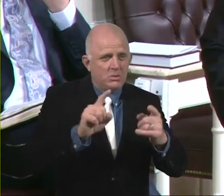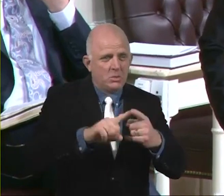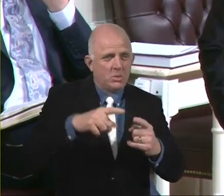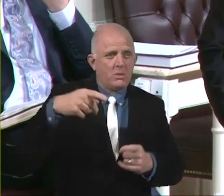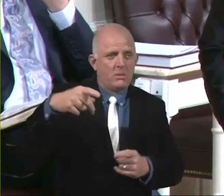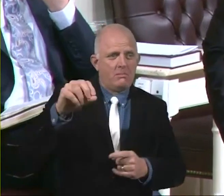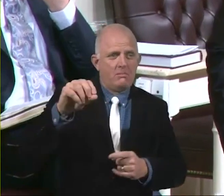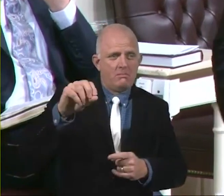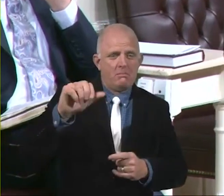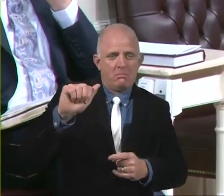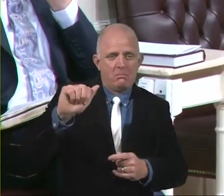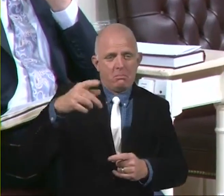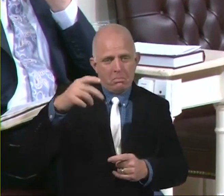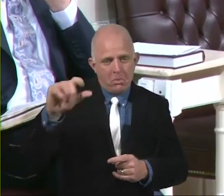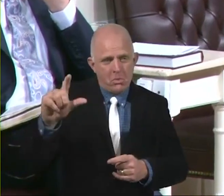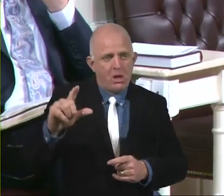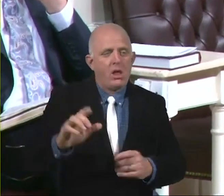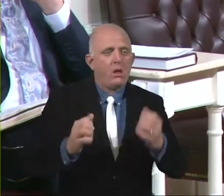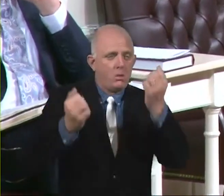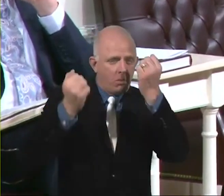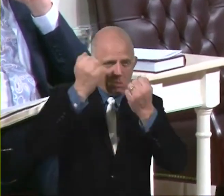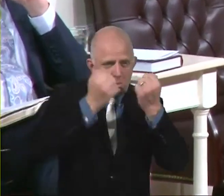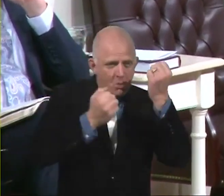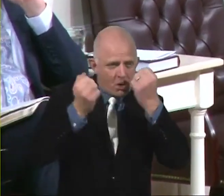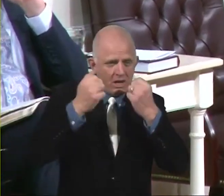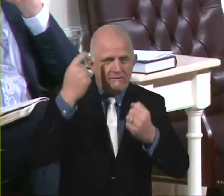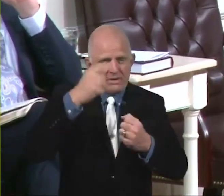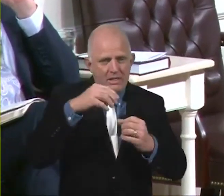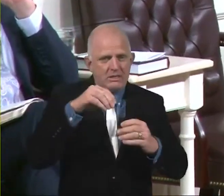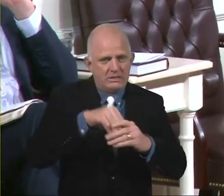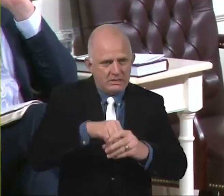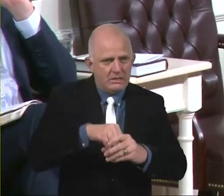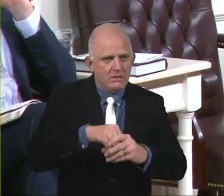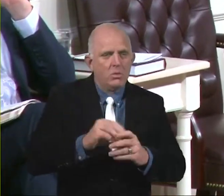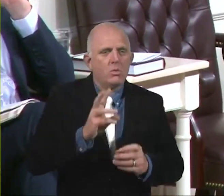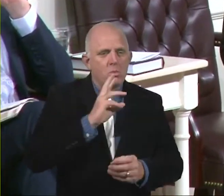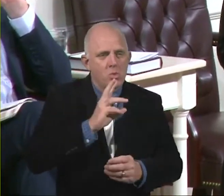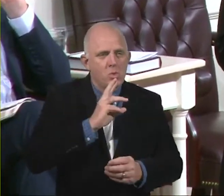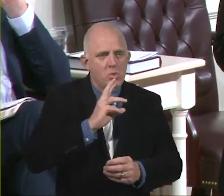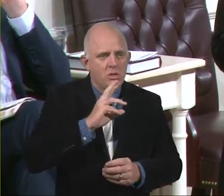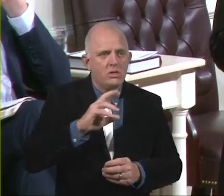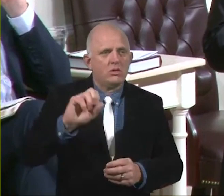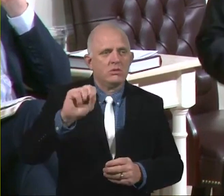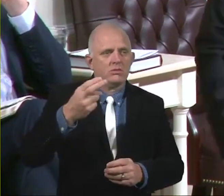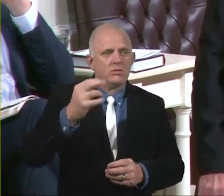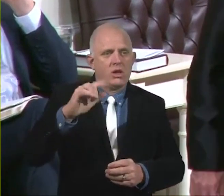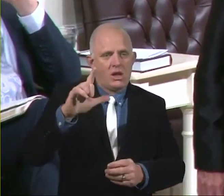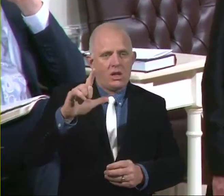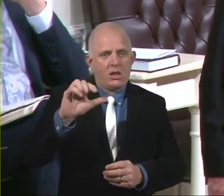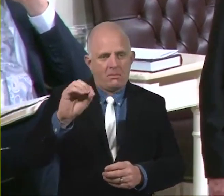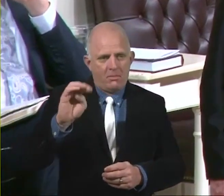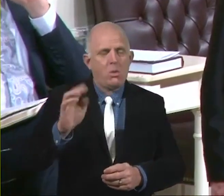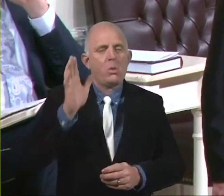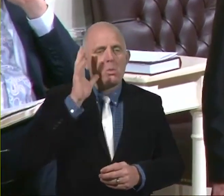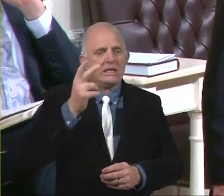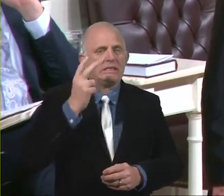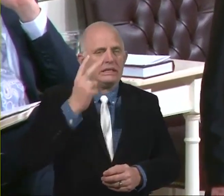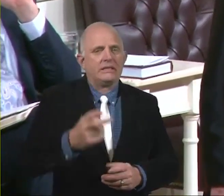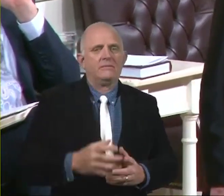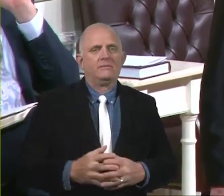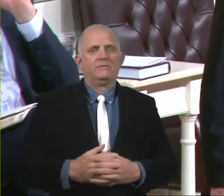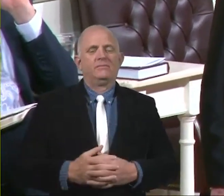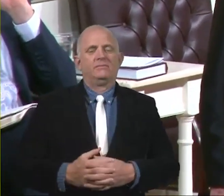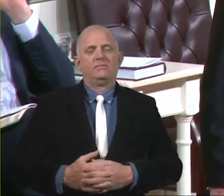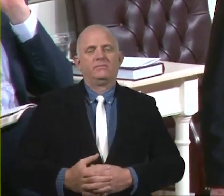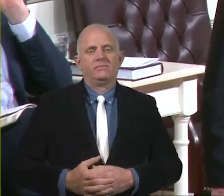there, and wash your face in the water of Siloam, and you will see.